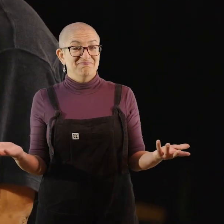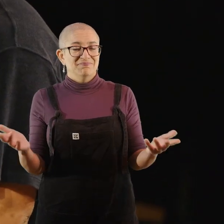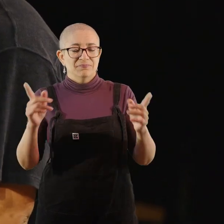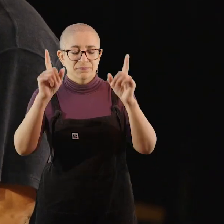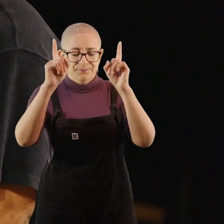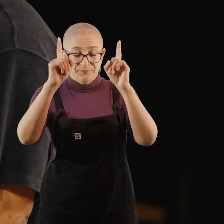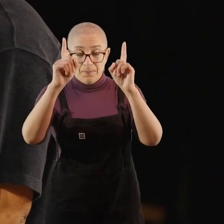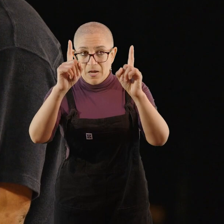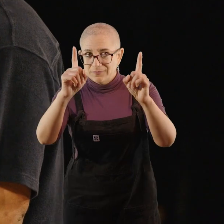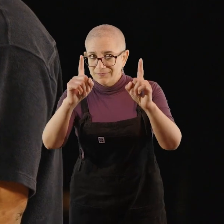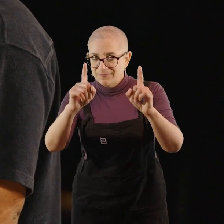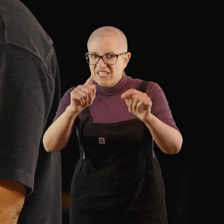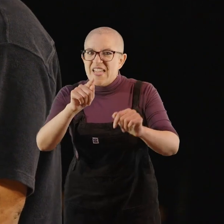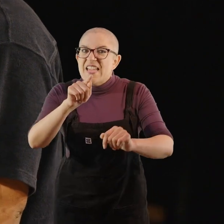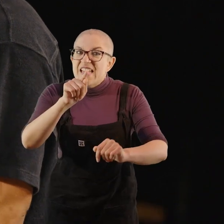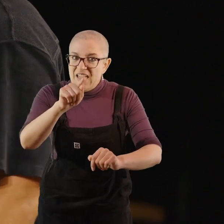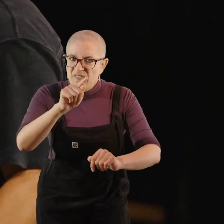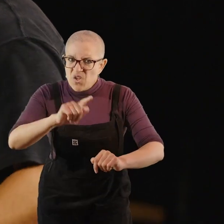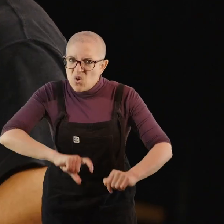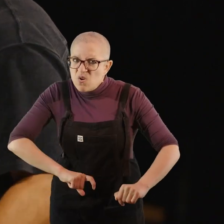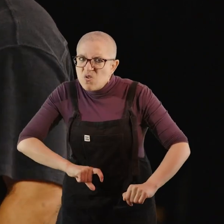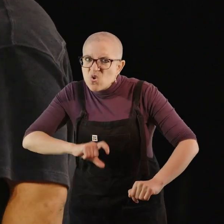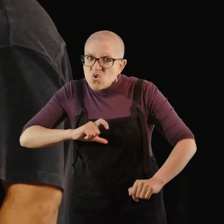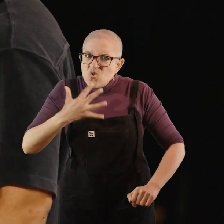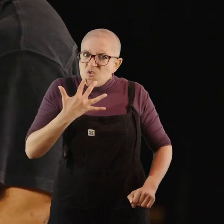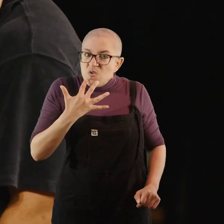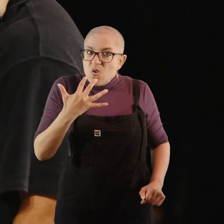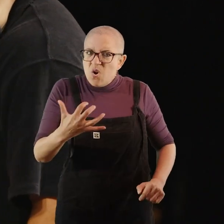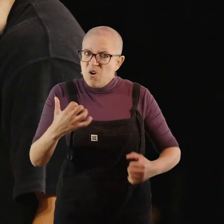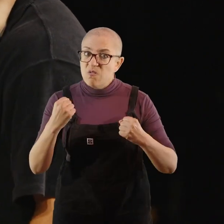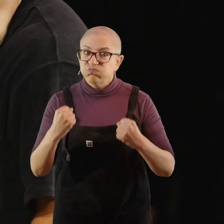But screw your courage to the sticking place and we'll not fail.